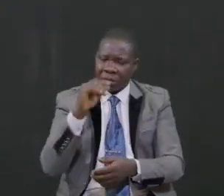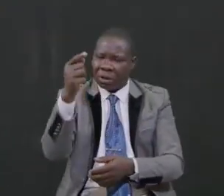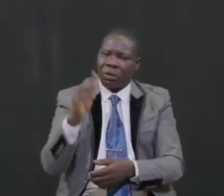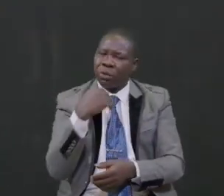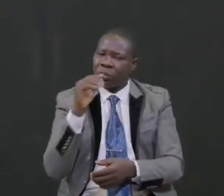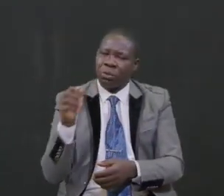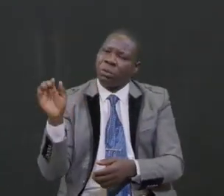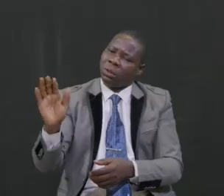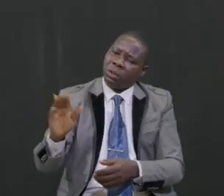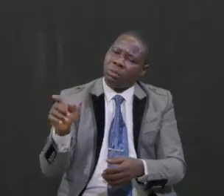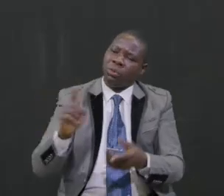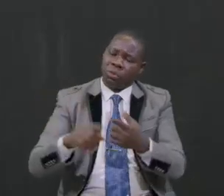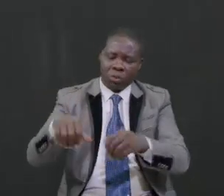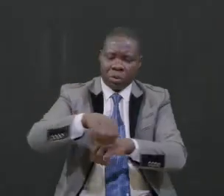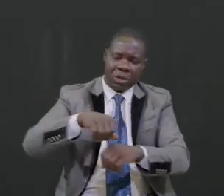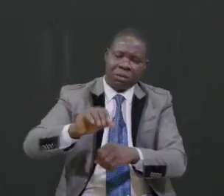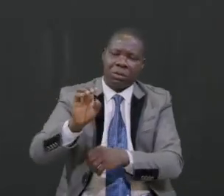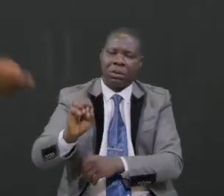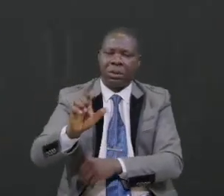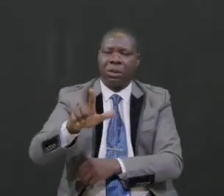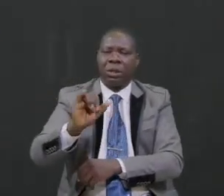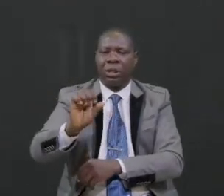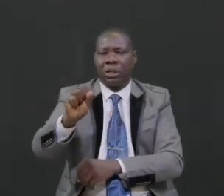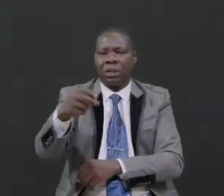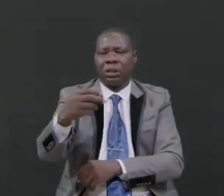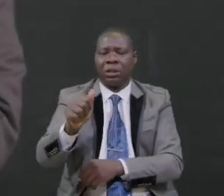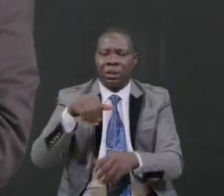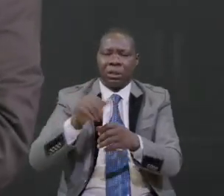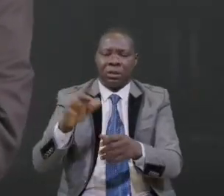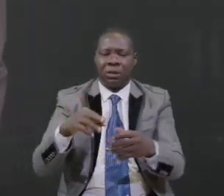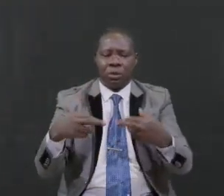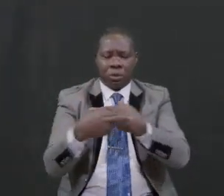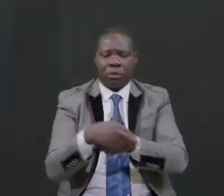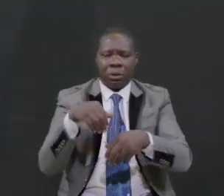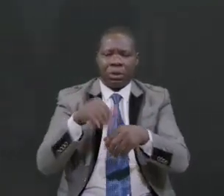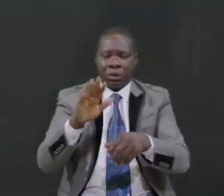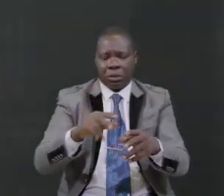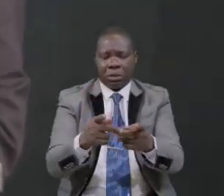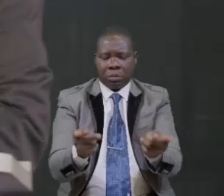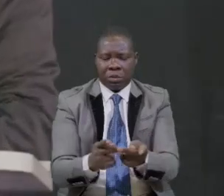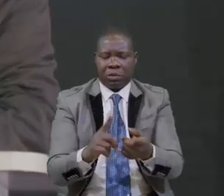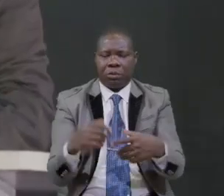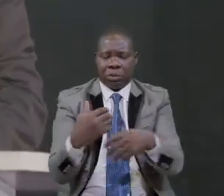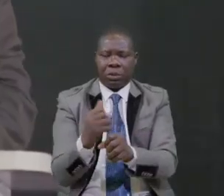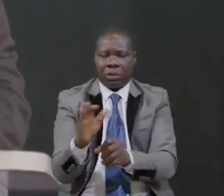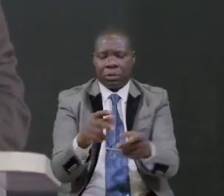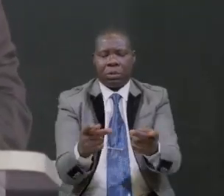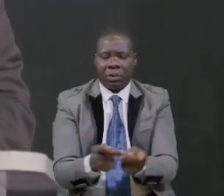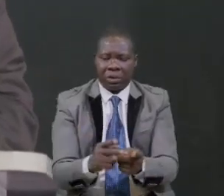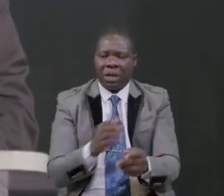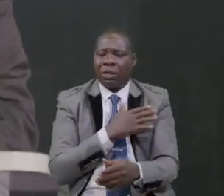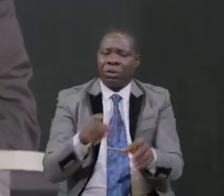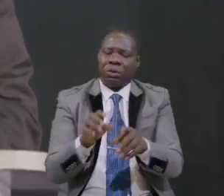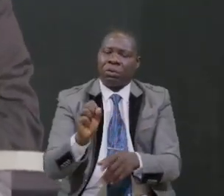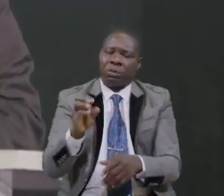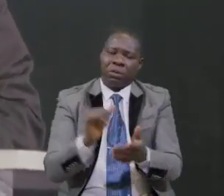in your room. That is in your stead. That is in your place. And when you are gone, he will be